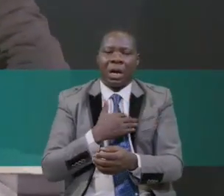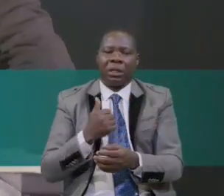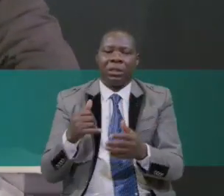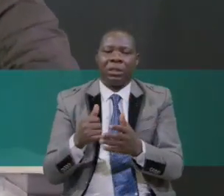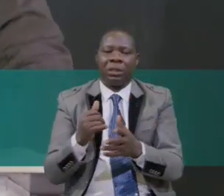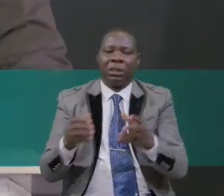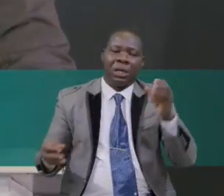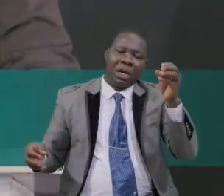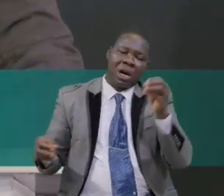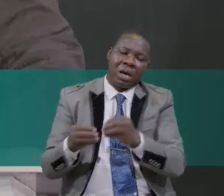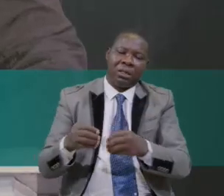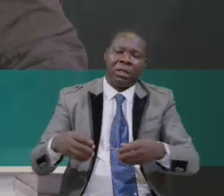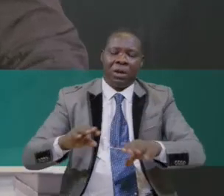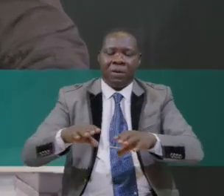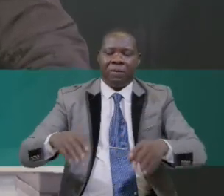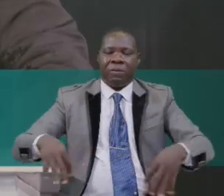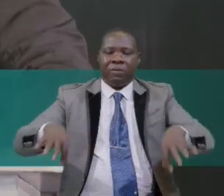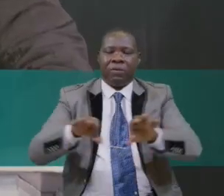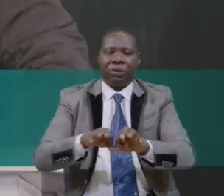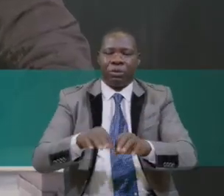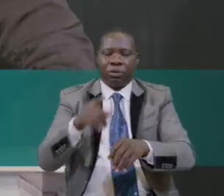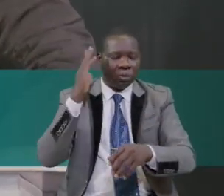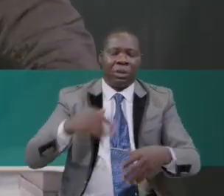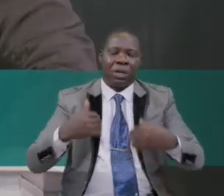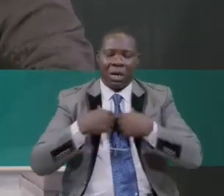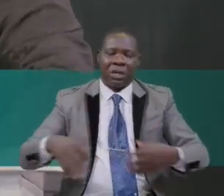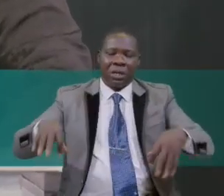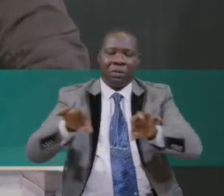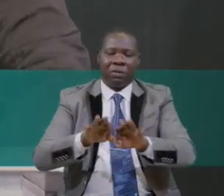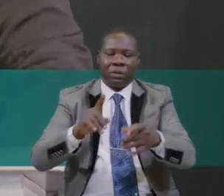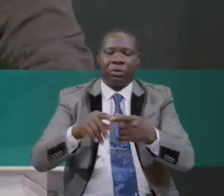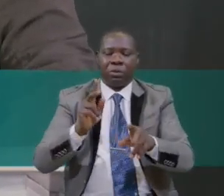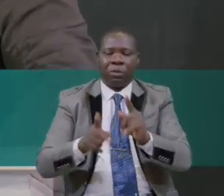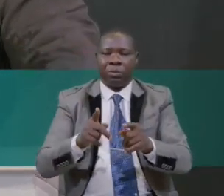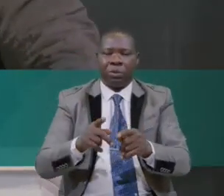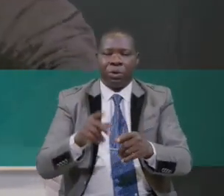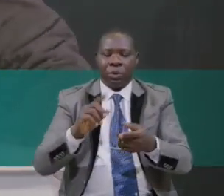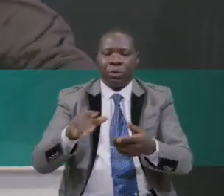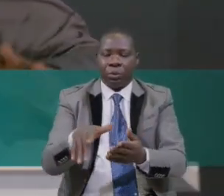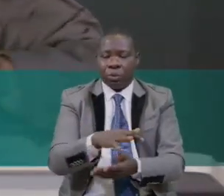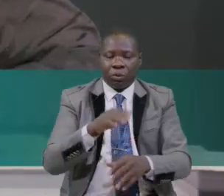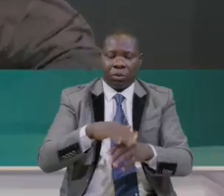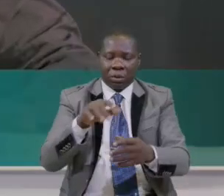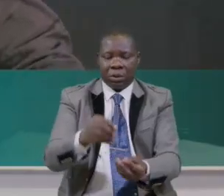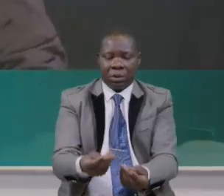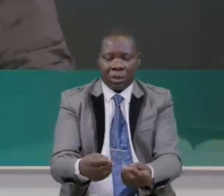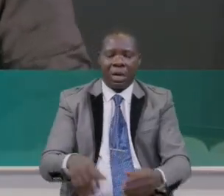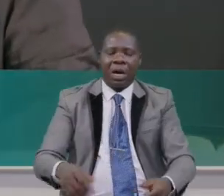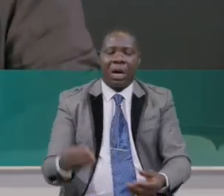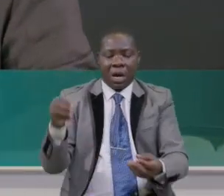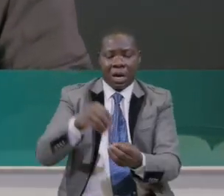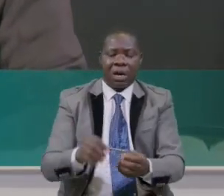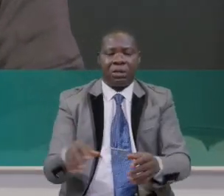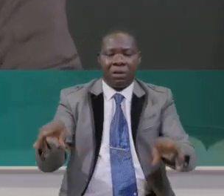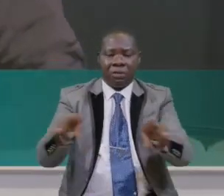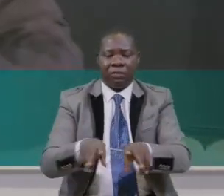add value to people. You know, to those who are down, add value, raise them up. To those who are poor,